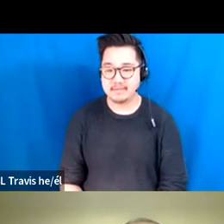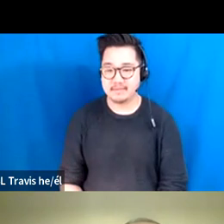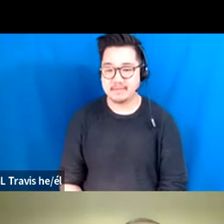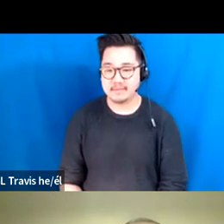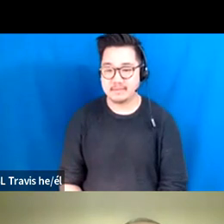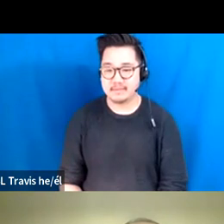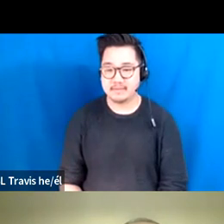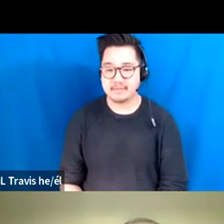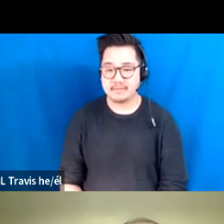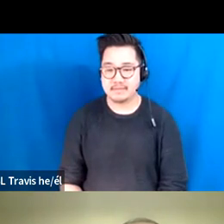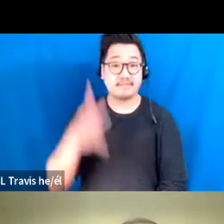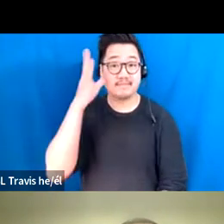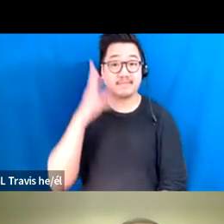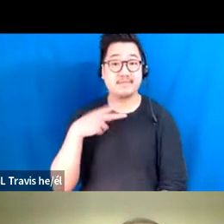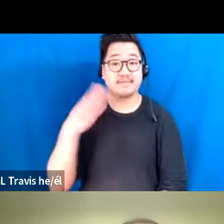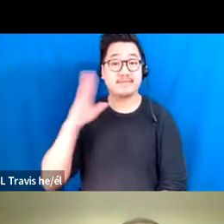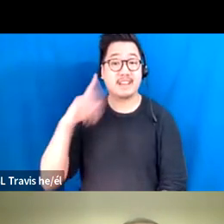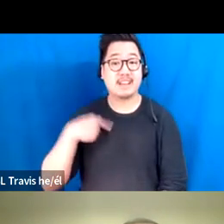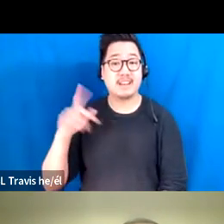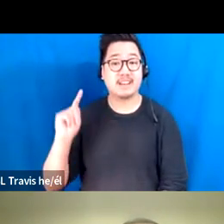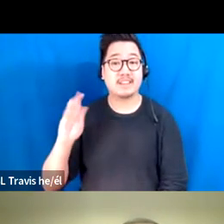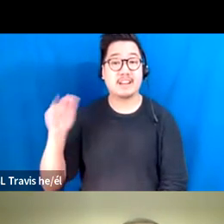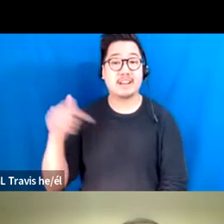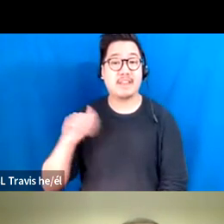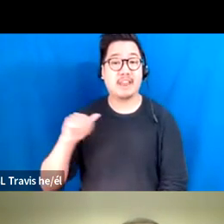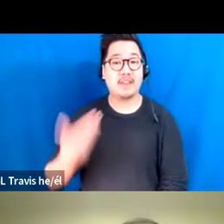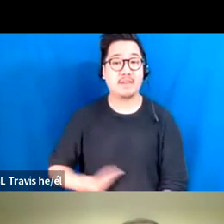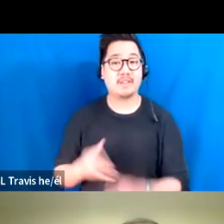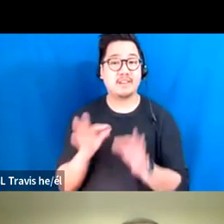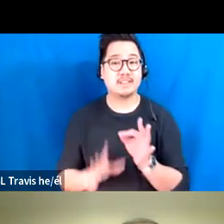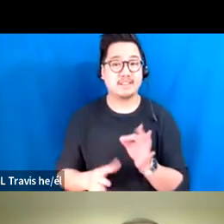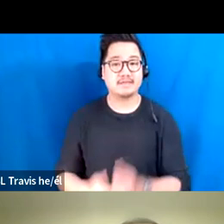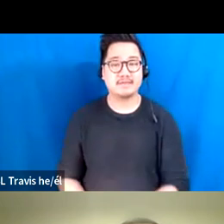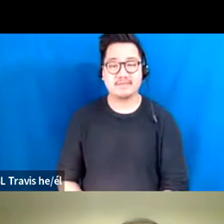hey everyone my name is terry i'll be the other uh cantonese interpreter